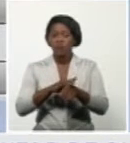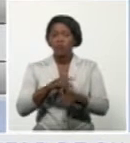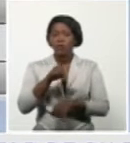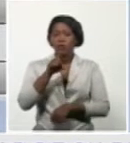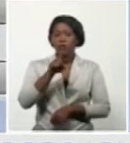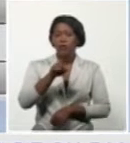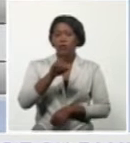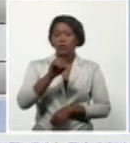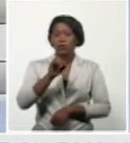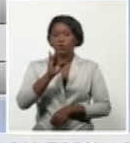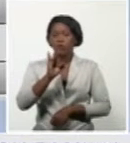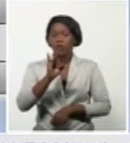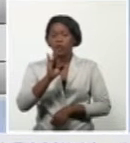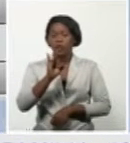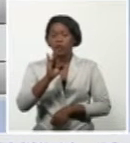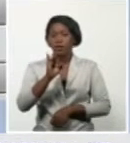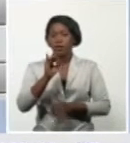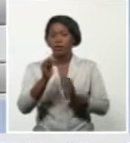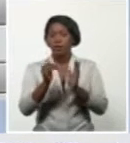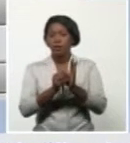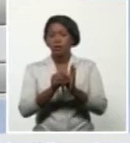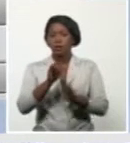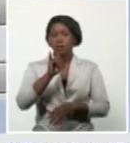In one single day,